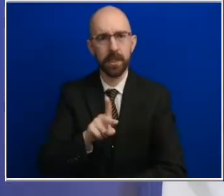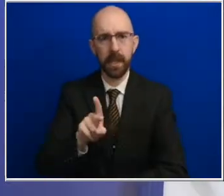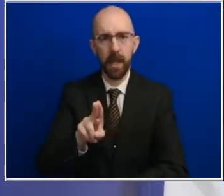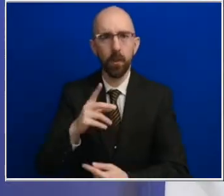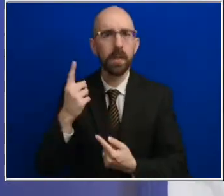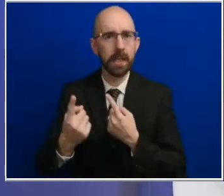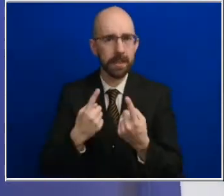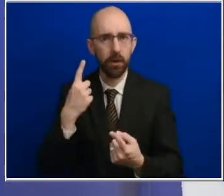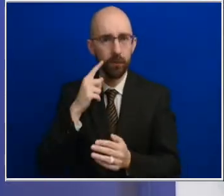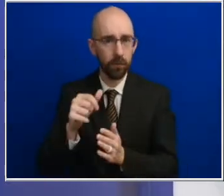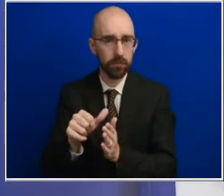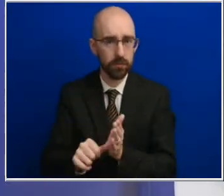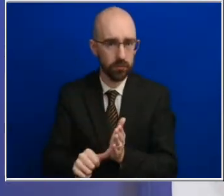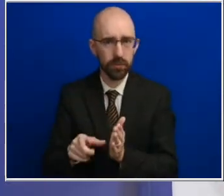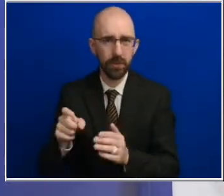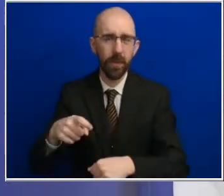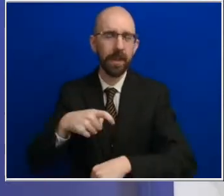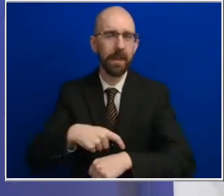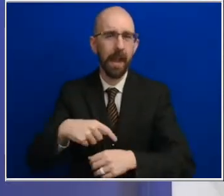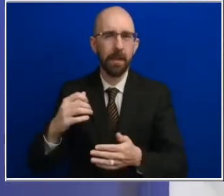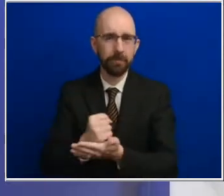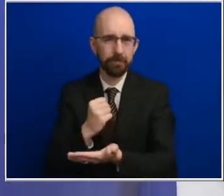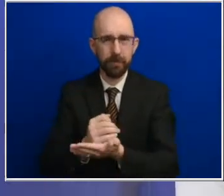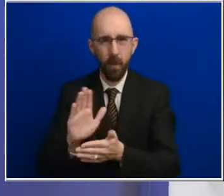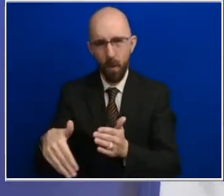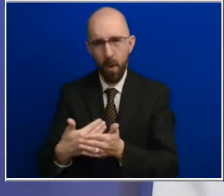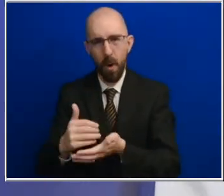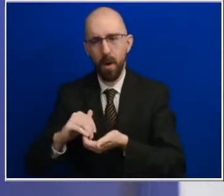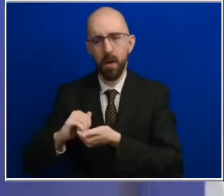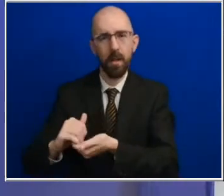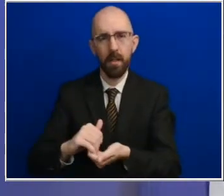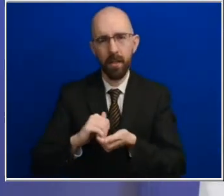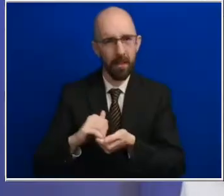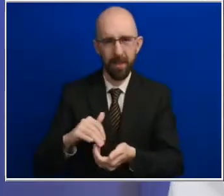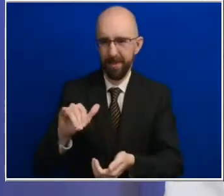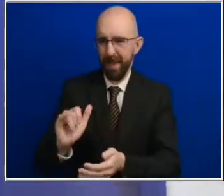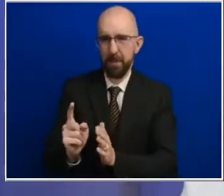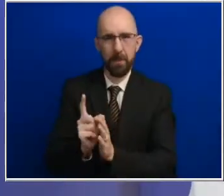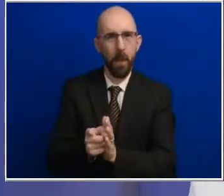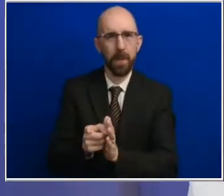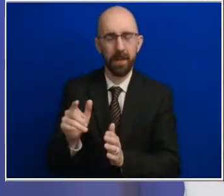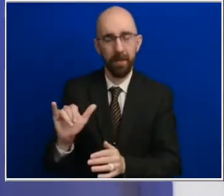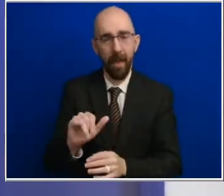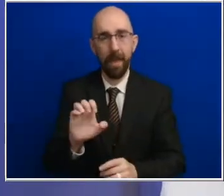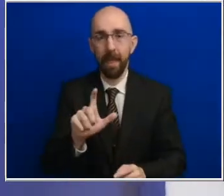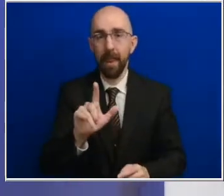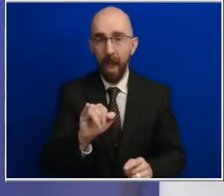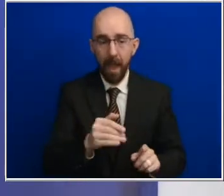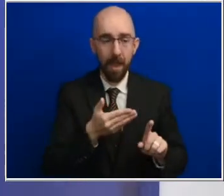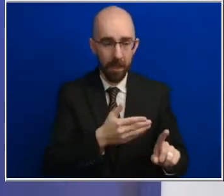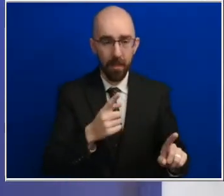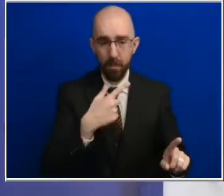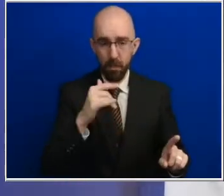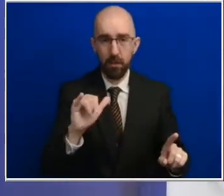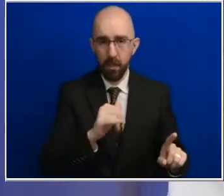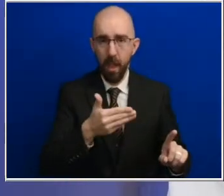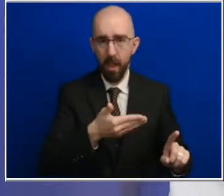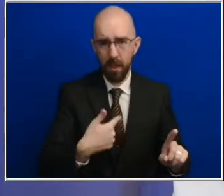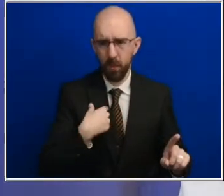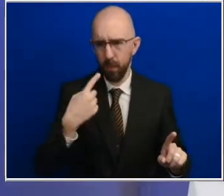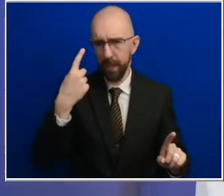surgery, and so it's a time where we all get to collaborate in real time and say, this is Eli, this is what this looks like, what do you think we ought to do? Should